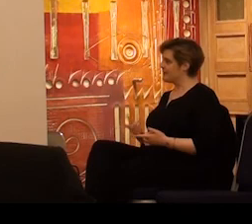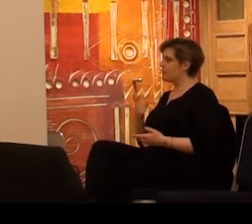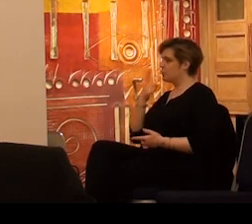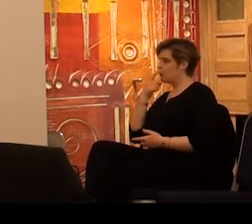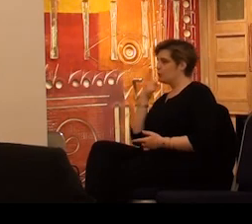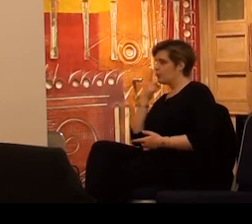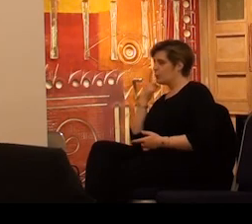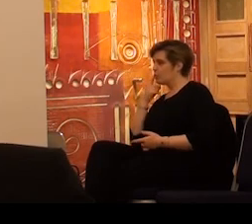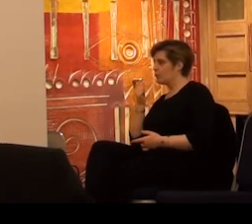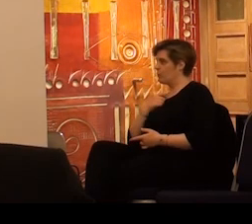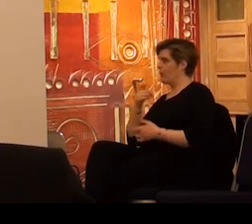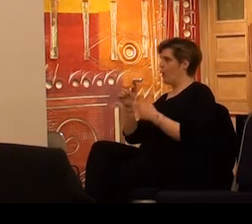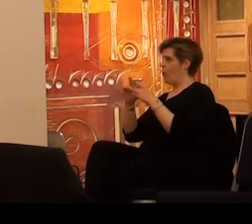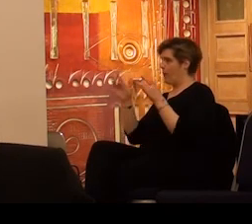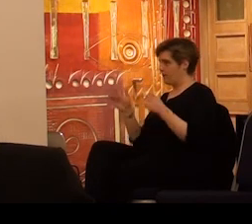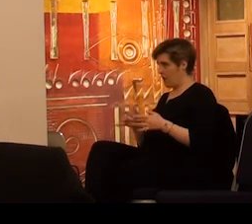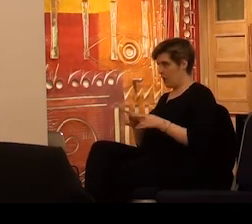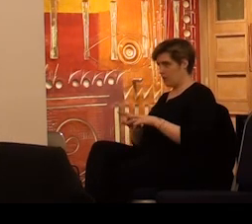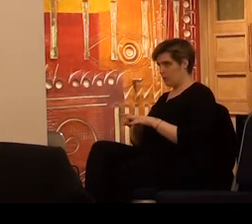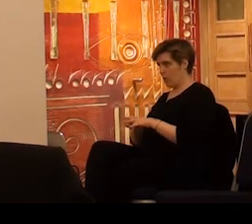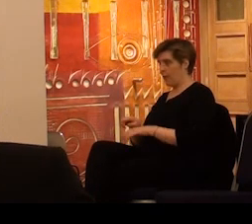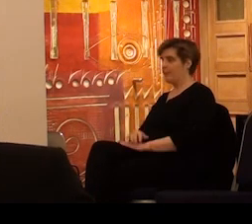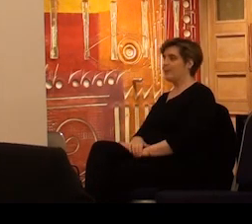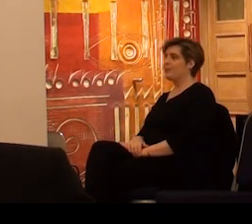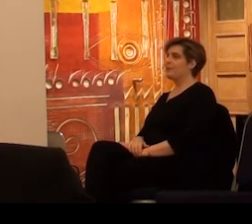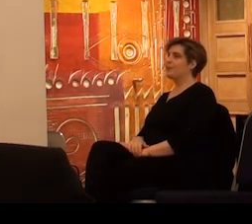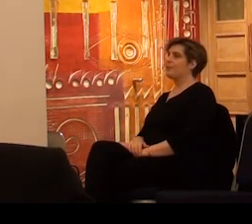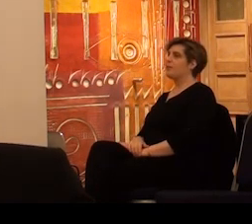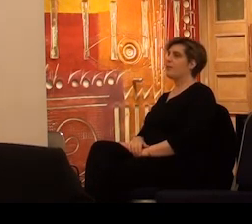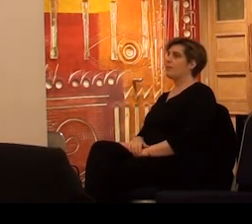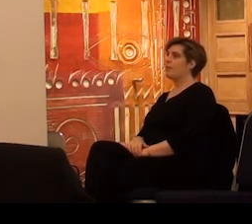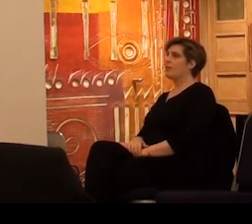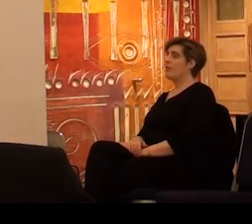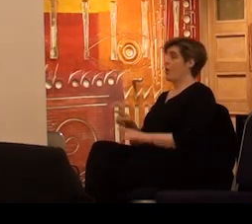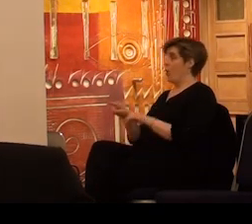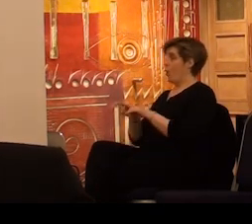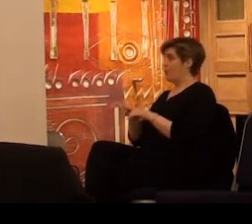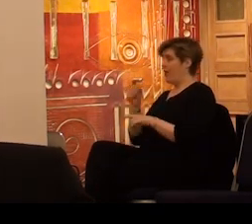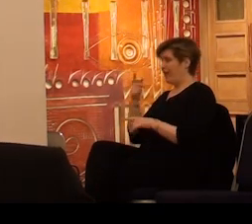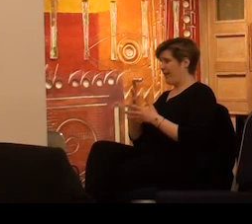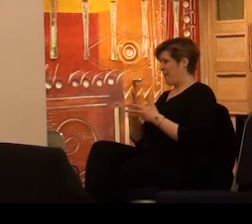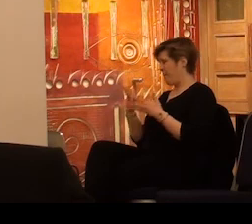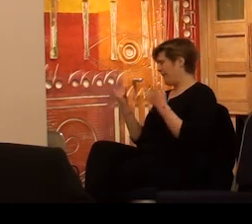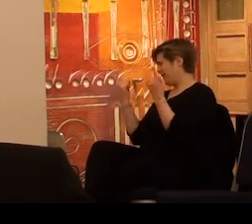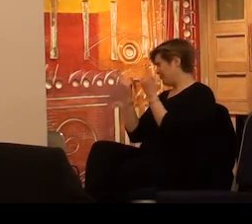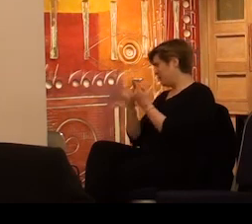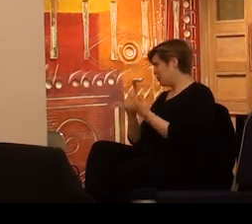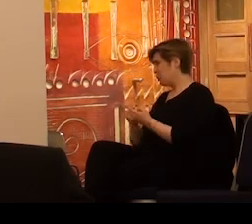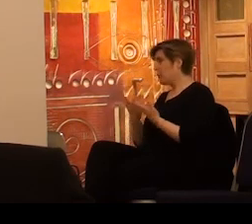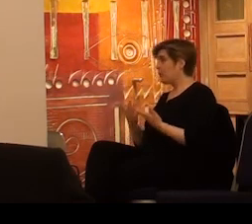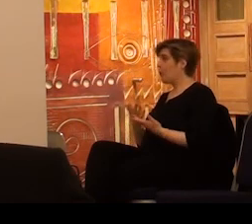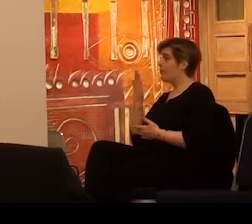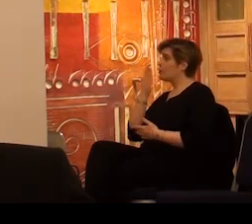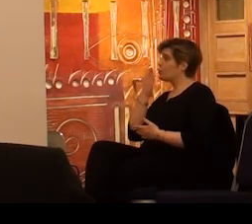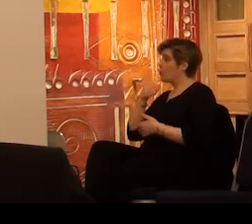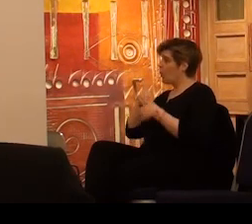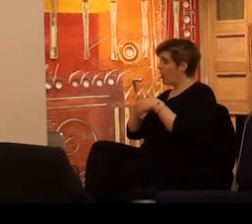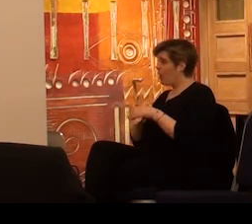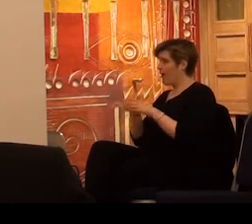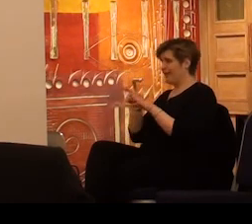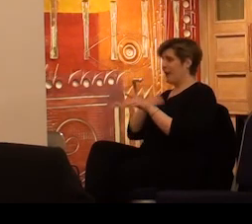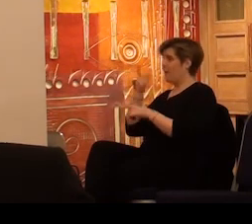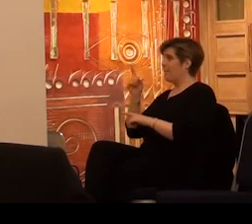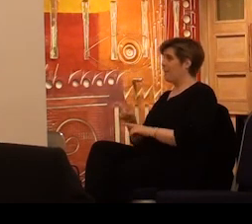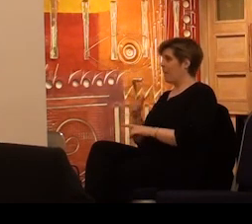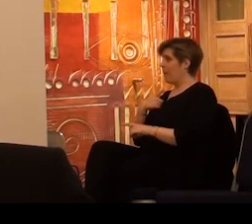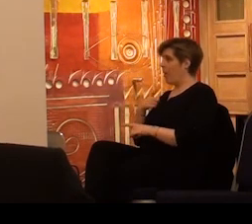well. Okay, so I think I just bung this in really because I think there's a massive issue in schools at the moment with young people's